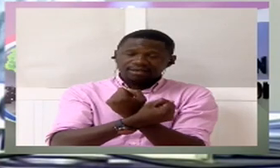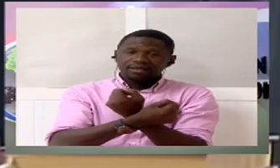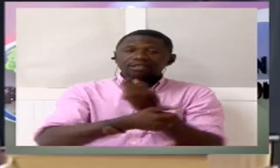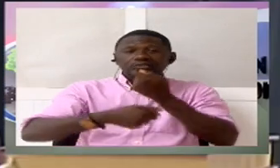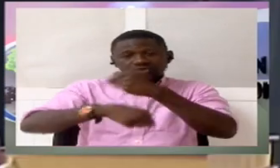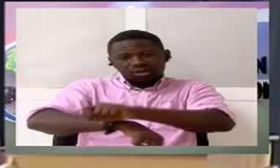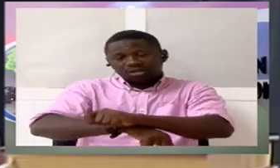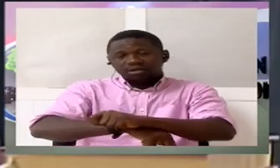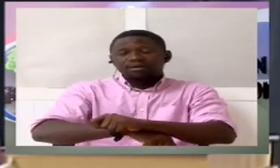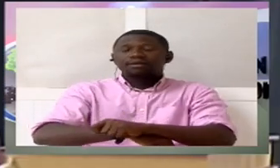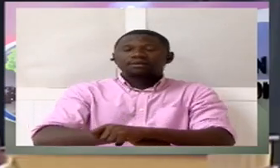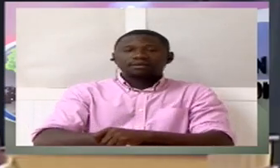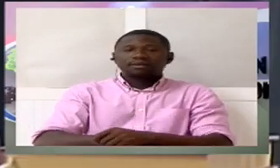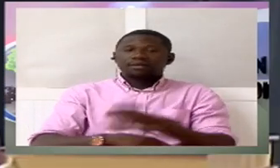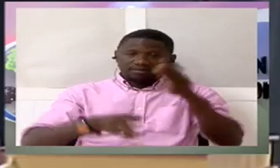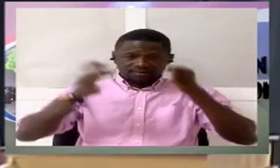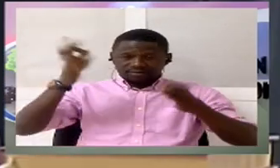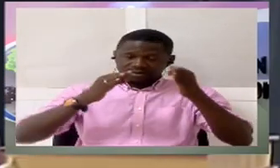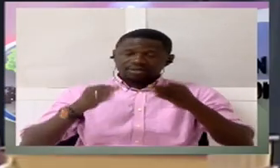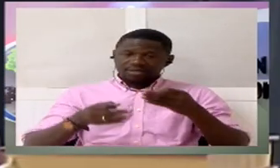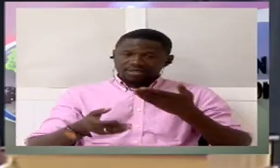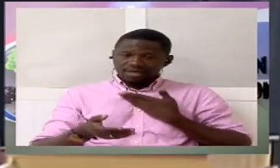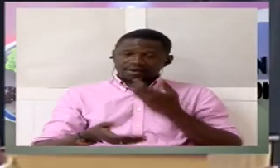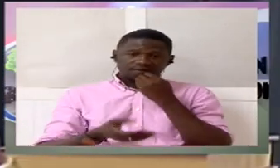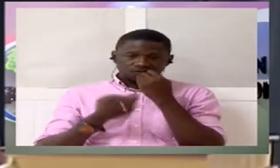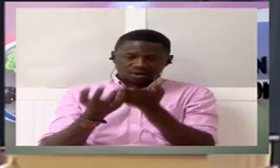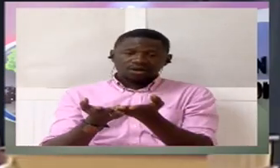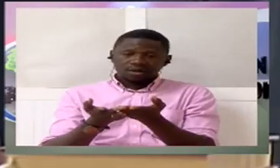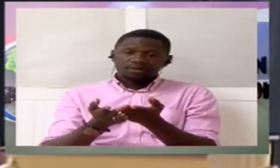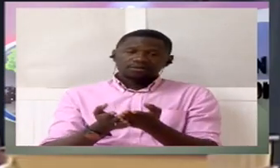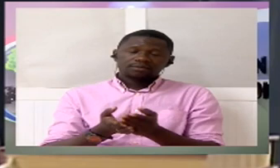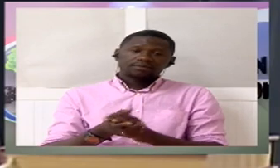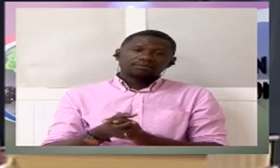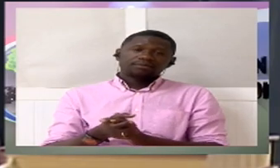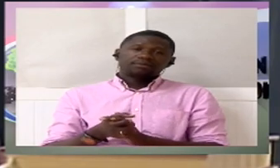For economic crimes.